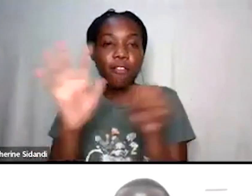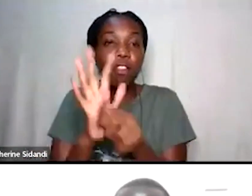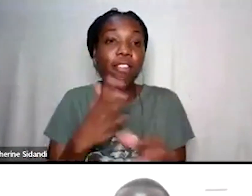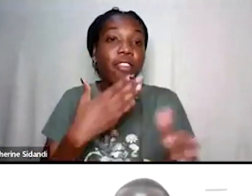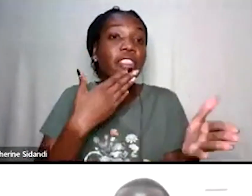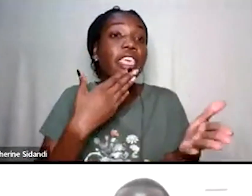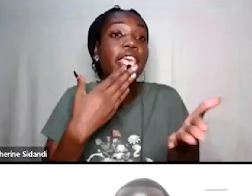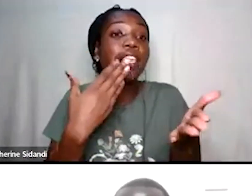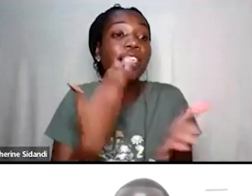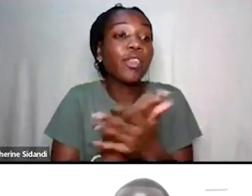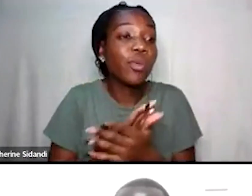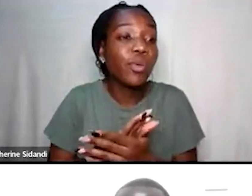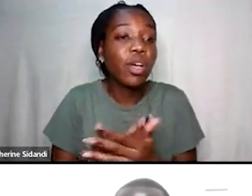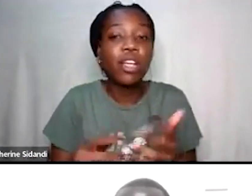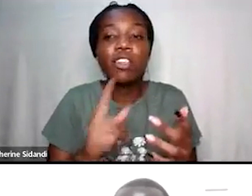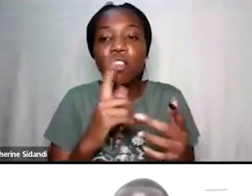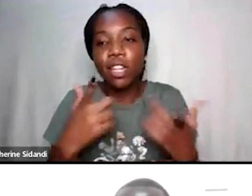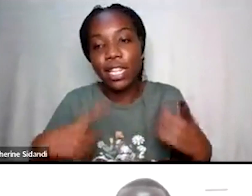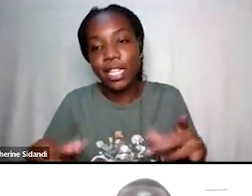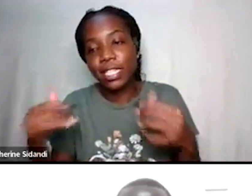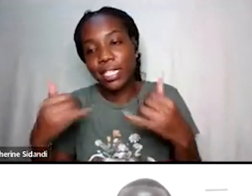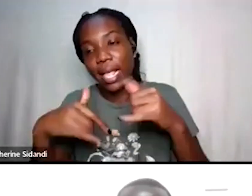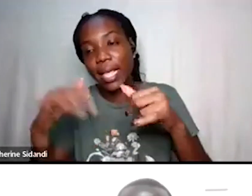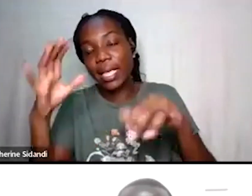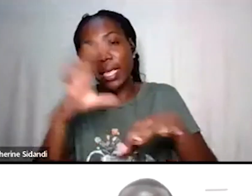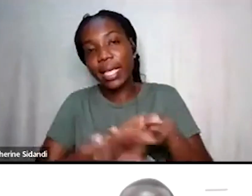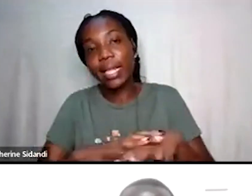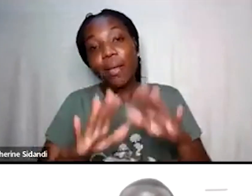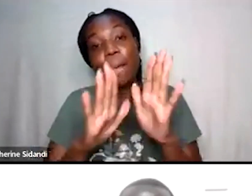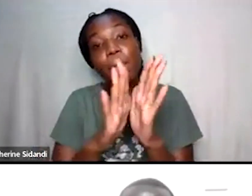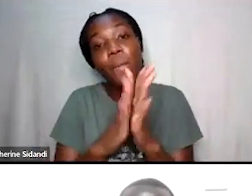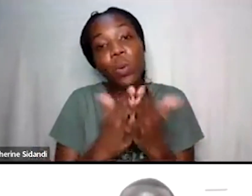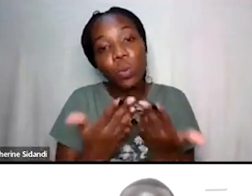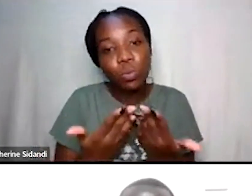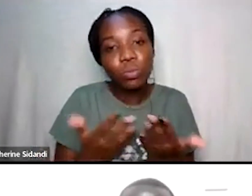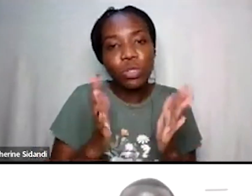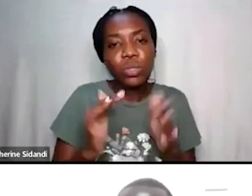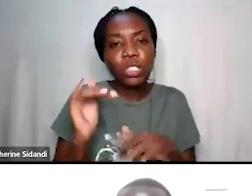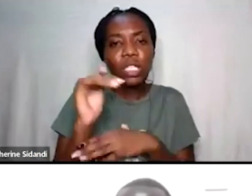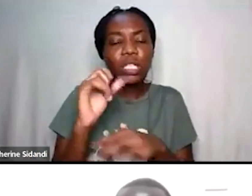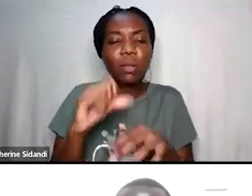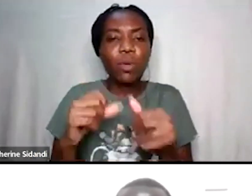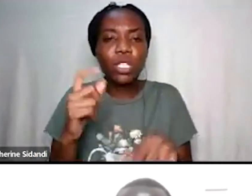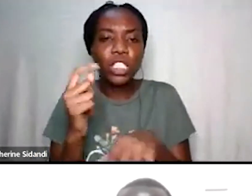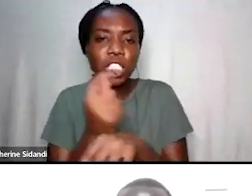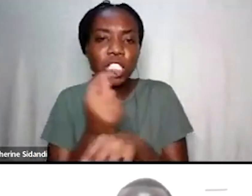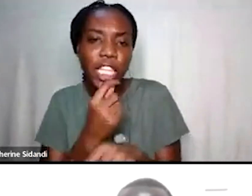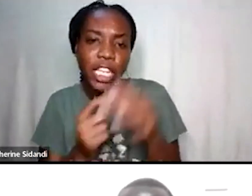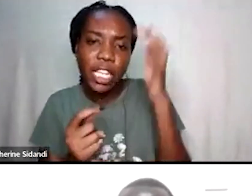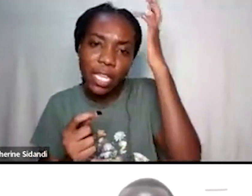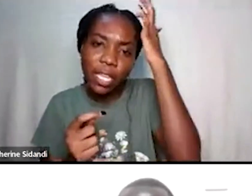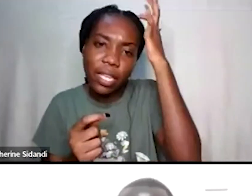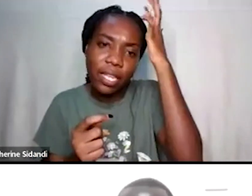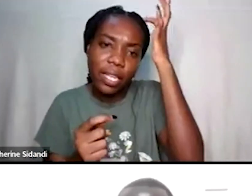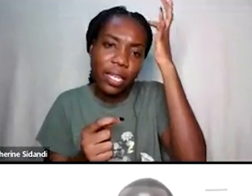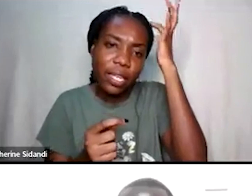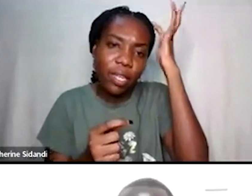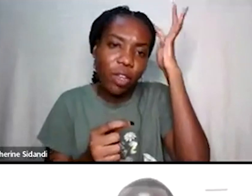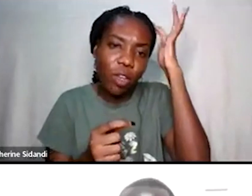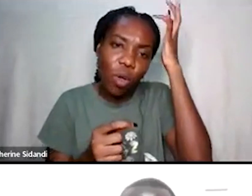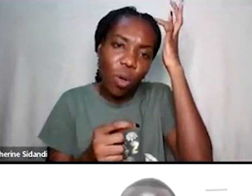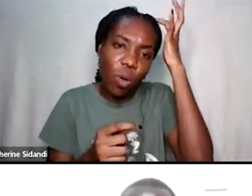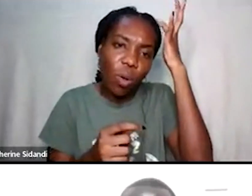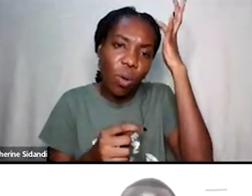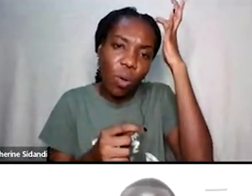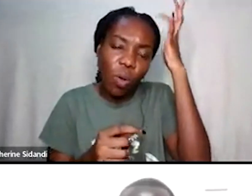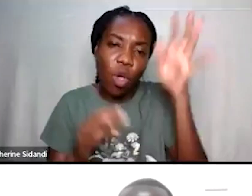let's try and get the books. Somebody is asking about the training. The trainings are on offer by Pathway Solutions.